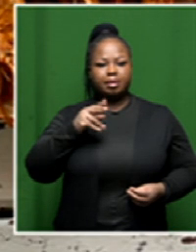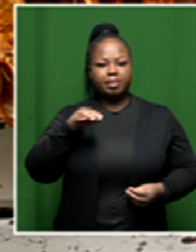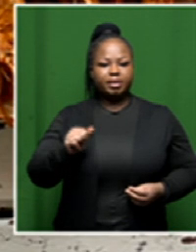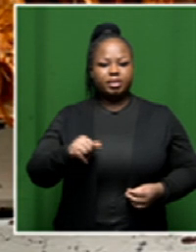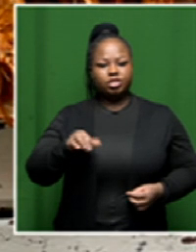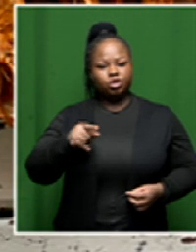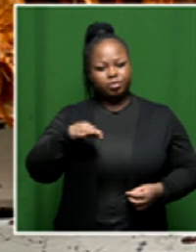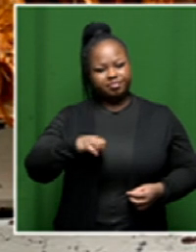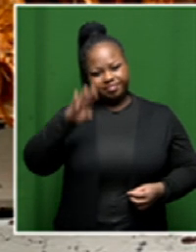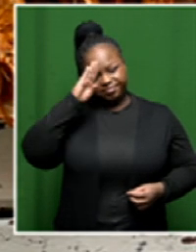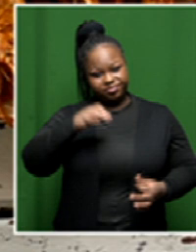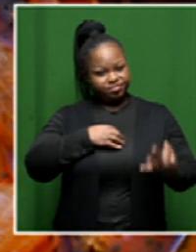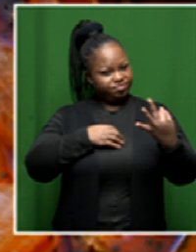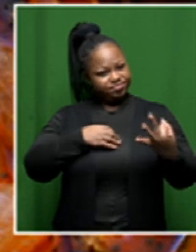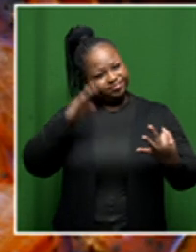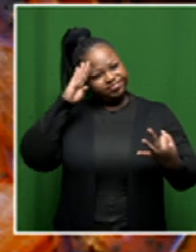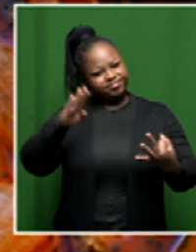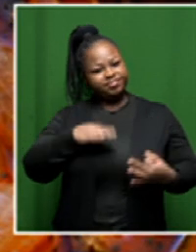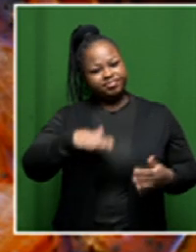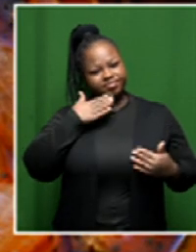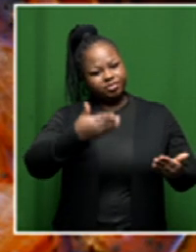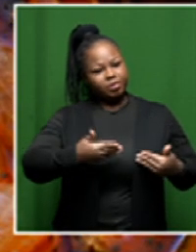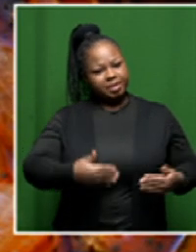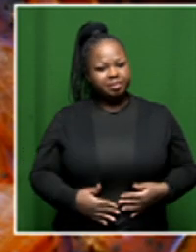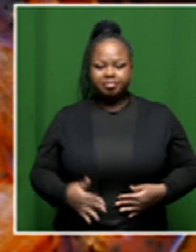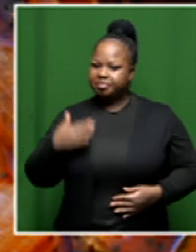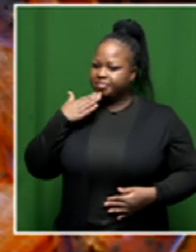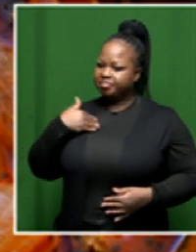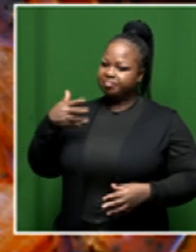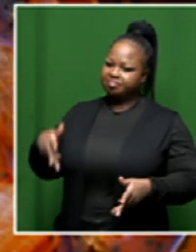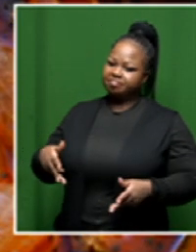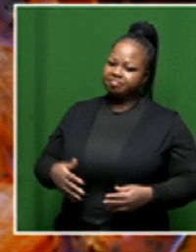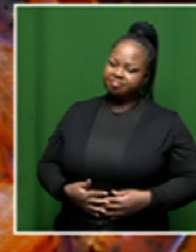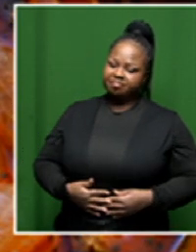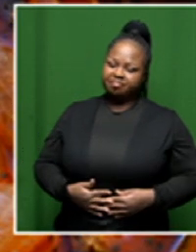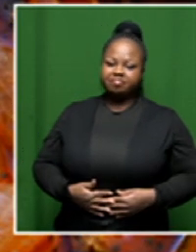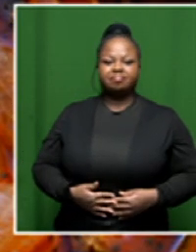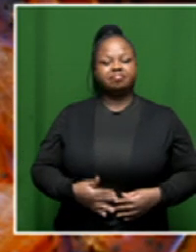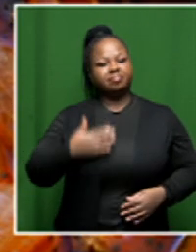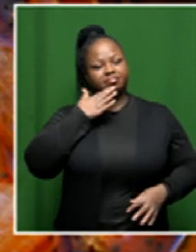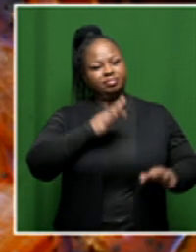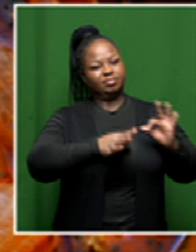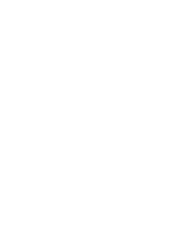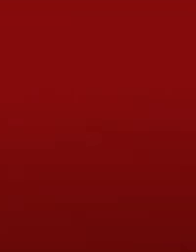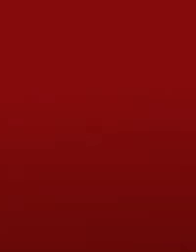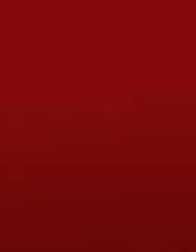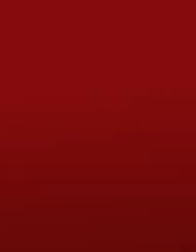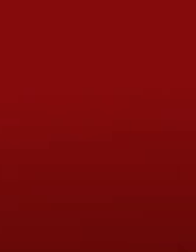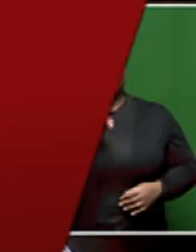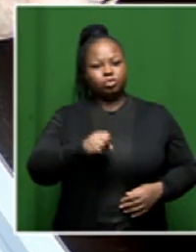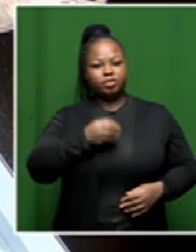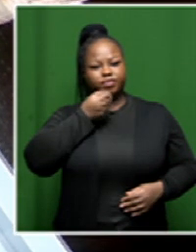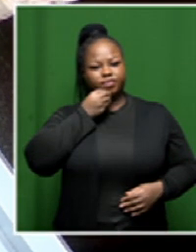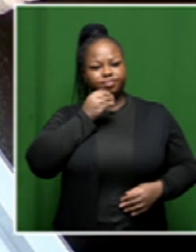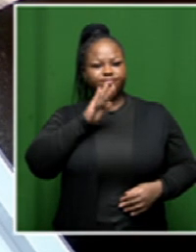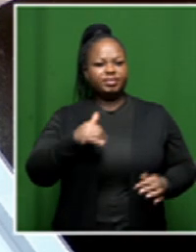Brajo. Very good morning to you three. Thank you so much for joining us. Welcome. Thank you so much for having us, sir. All right, good stuff. Take us through how Glenzito's